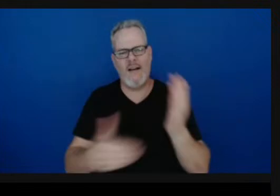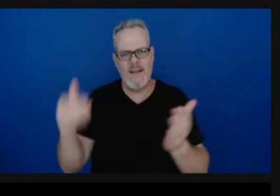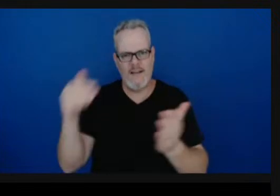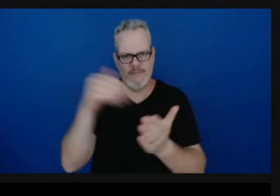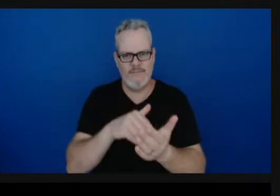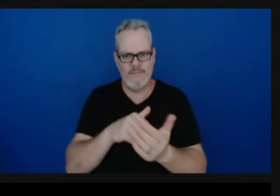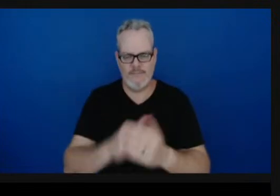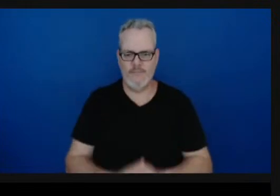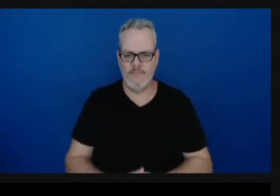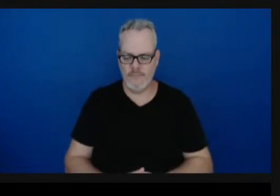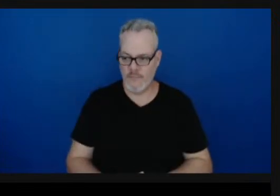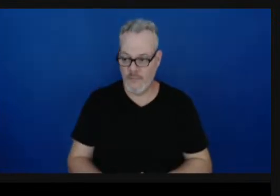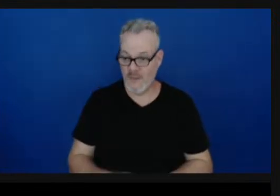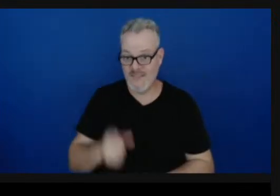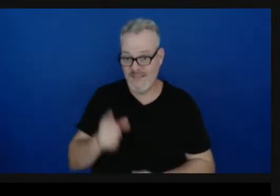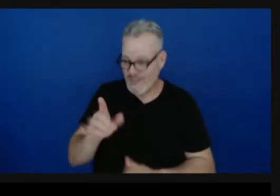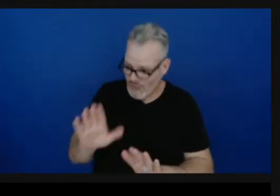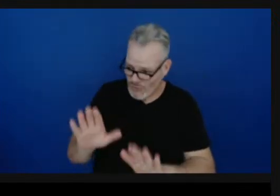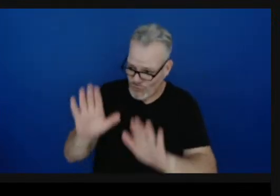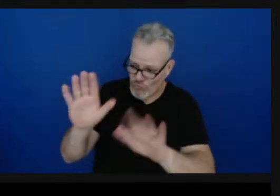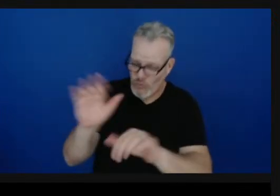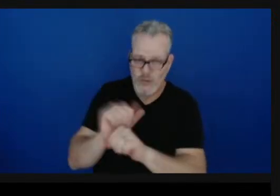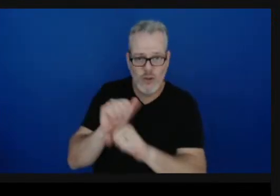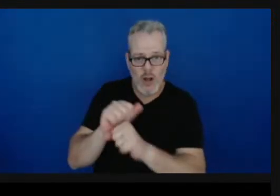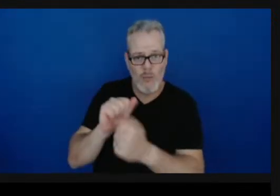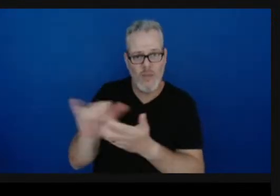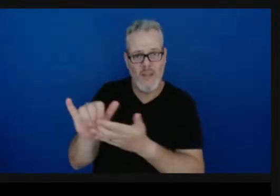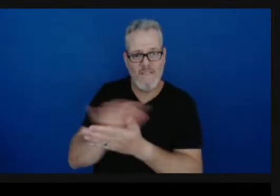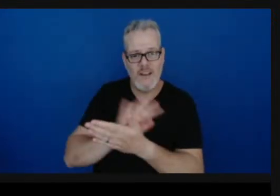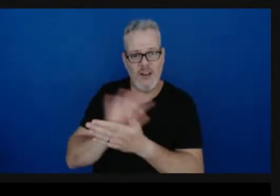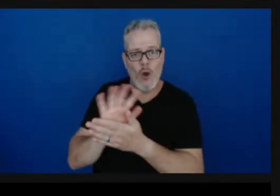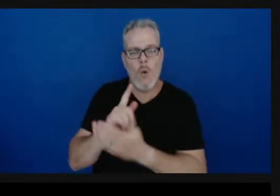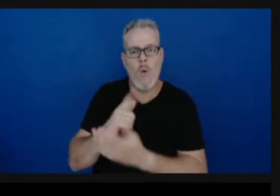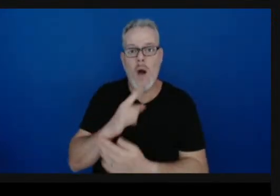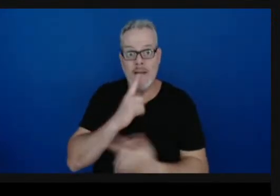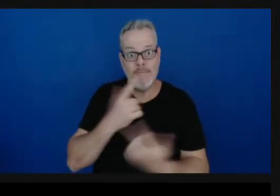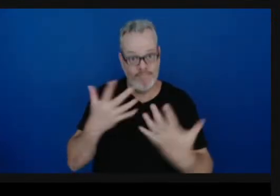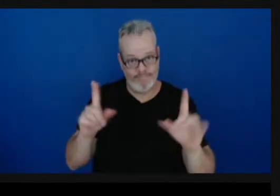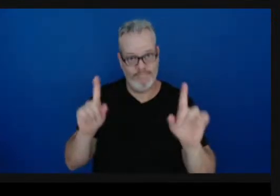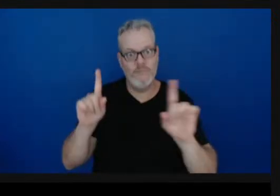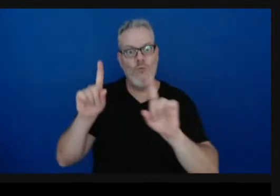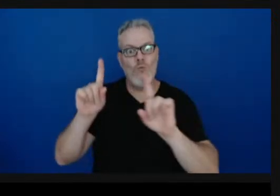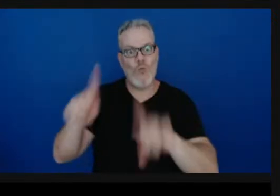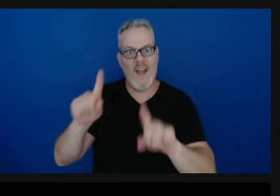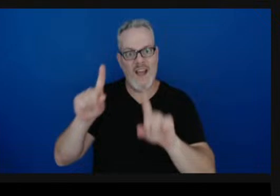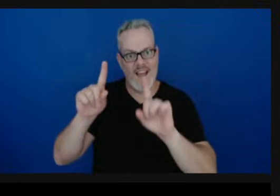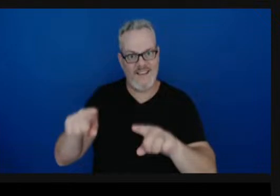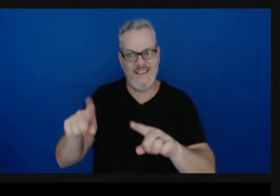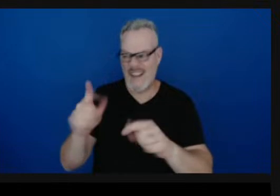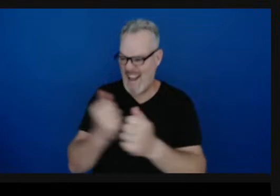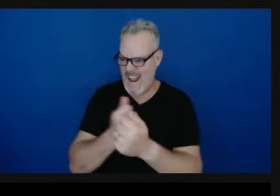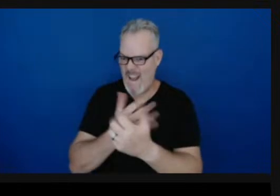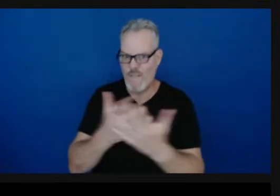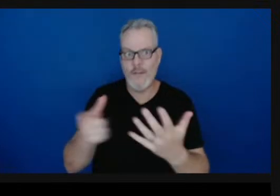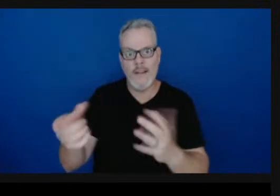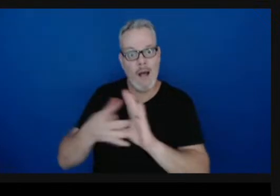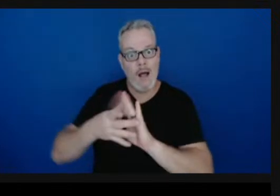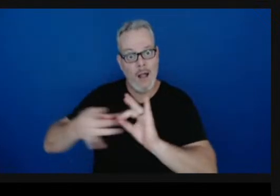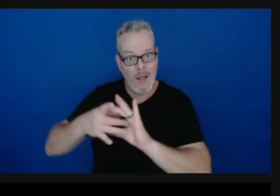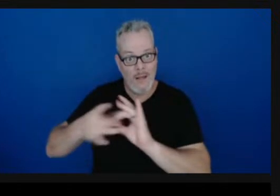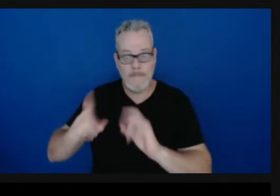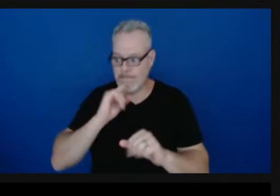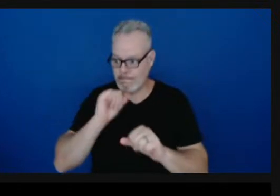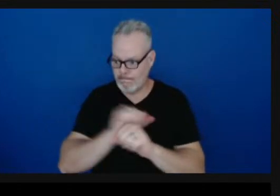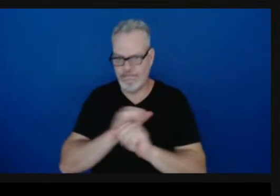I know she did a great job on that video. I did go to that, and it was everything in that video. It was a